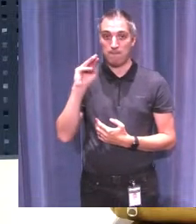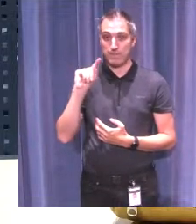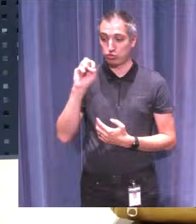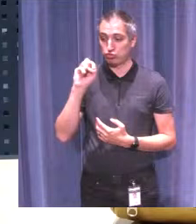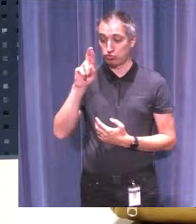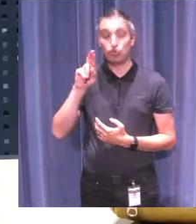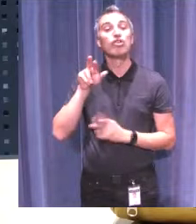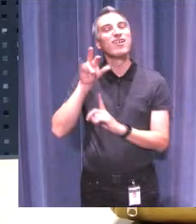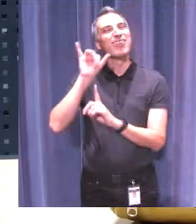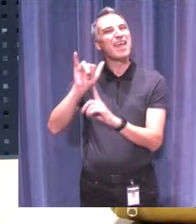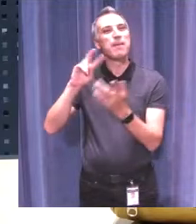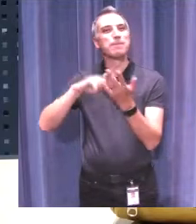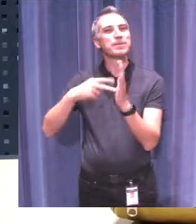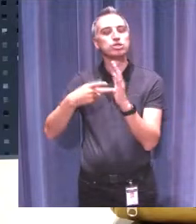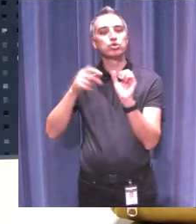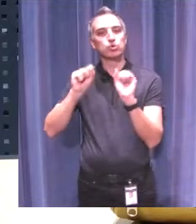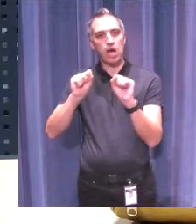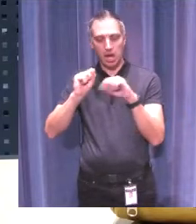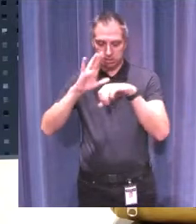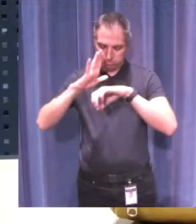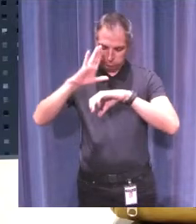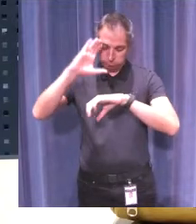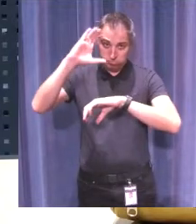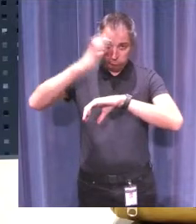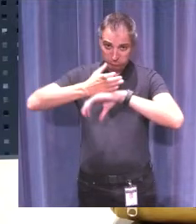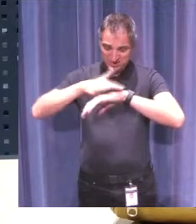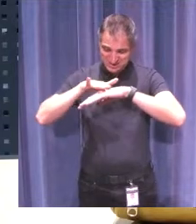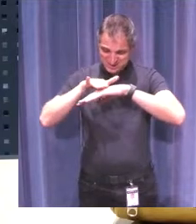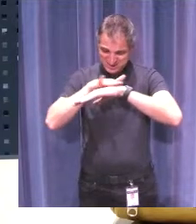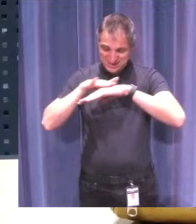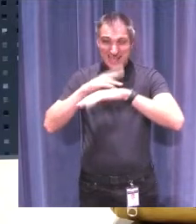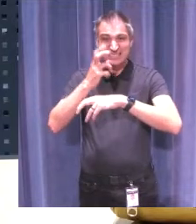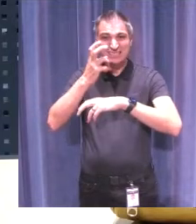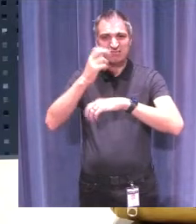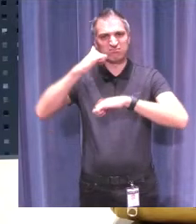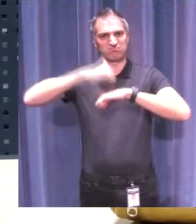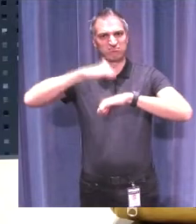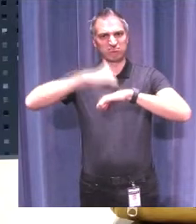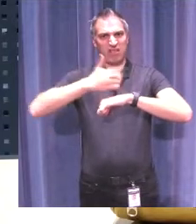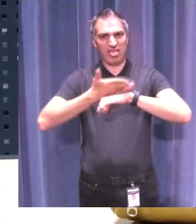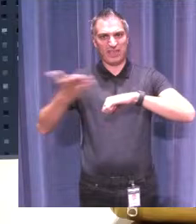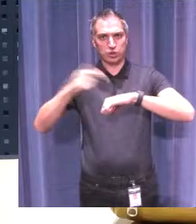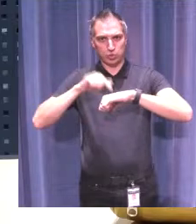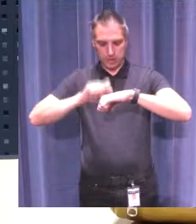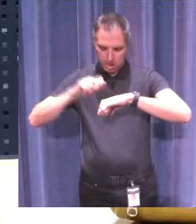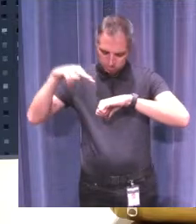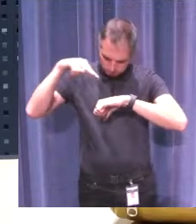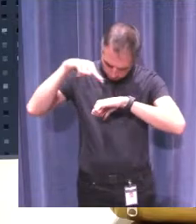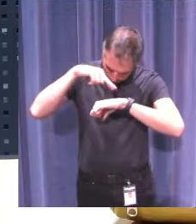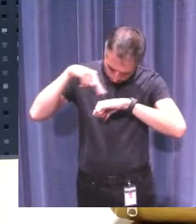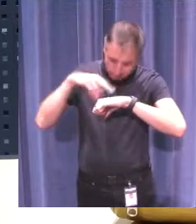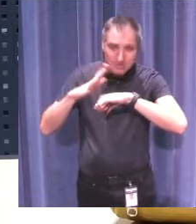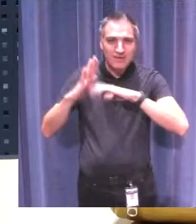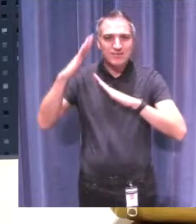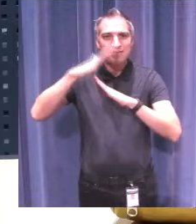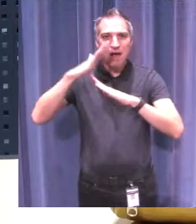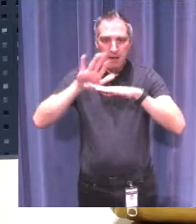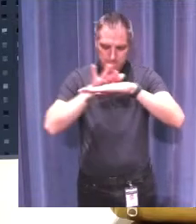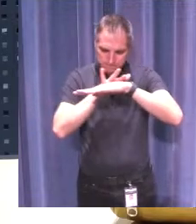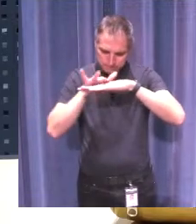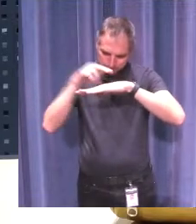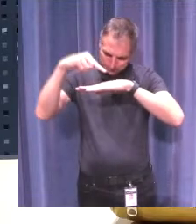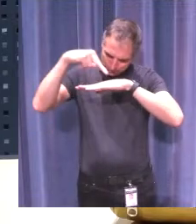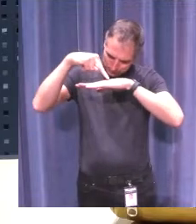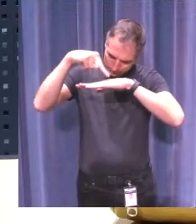investigation of the very top surface of solids and identify what is going on